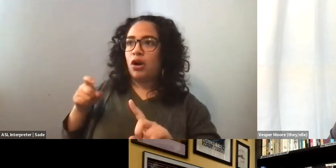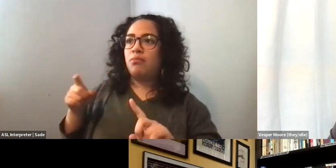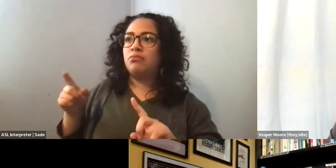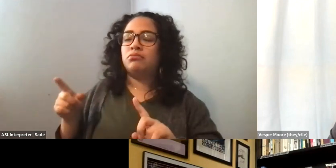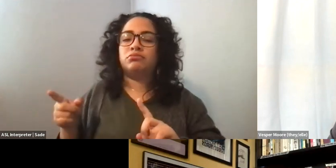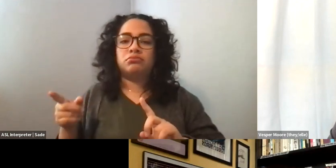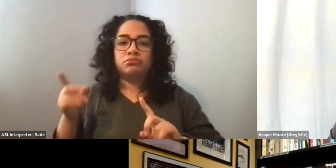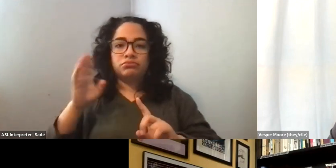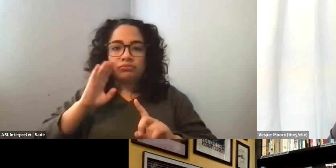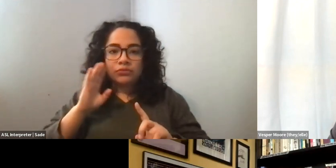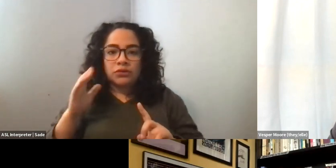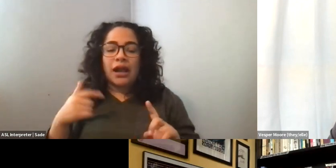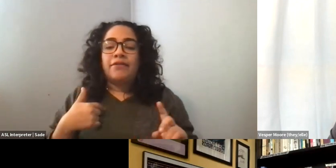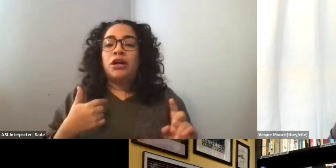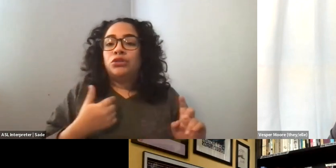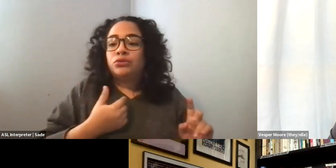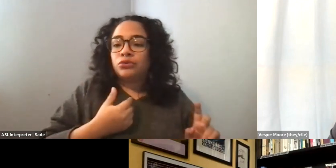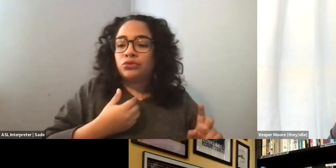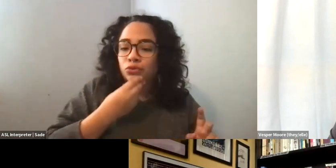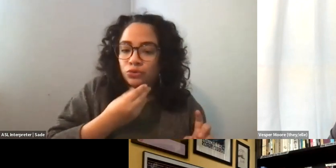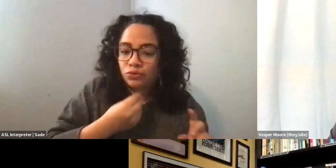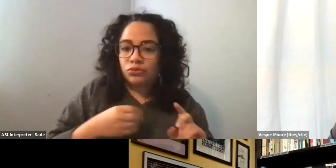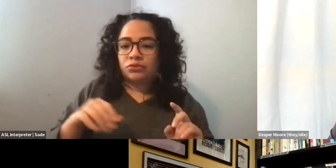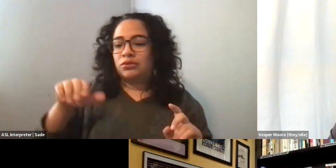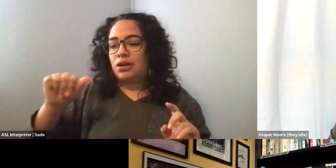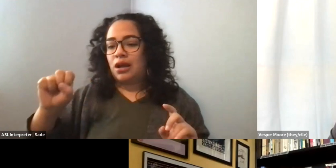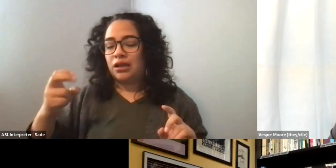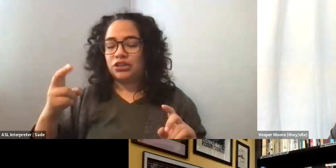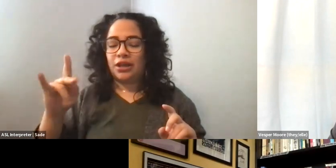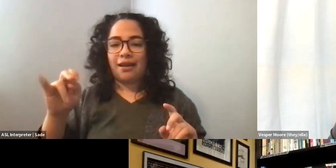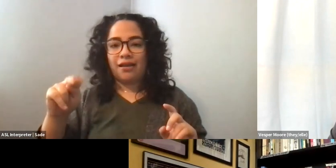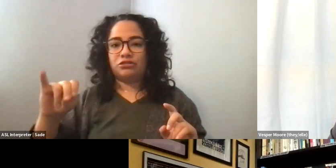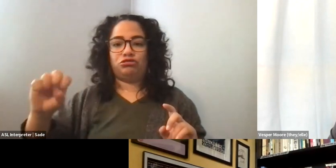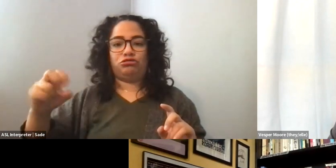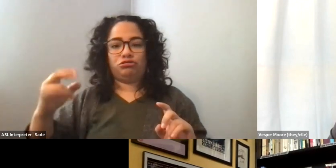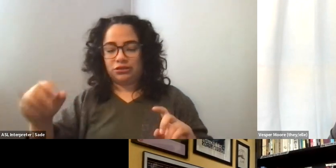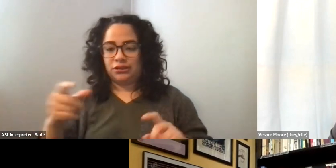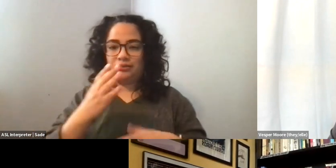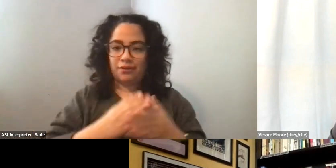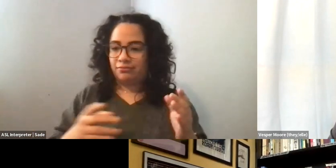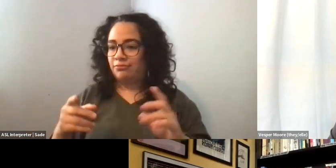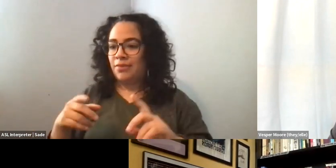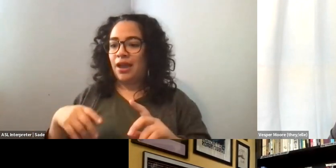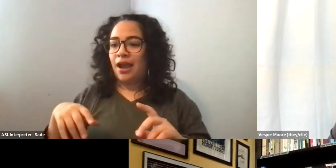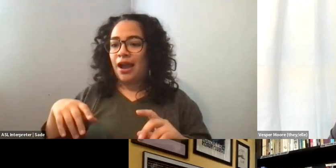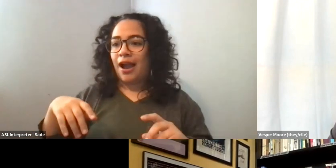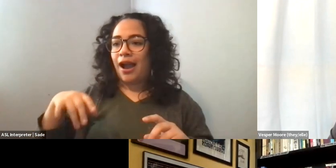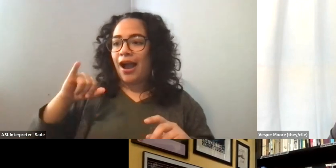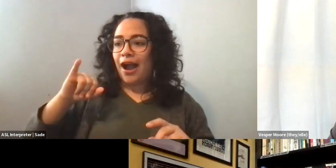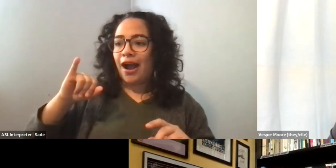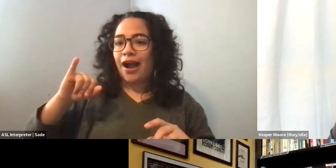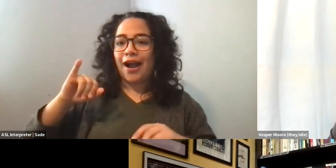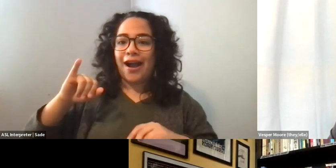had Jews on one side, Ashkenazi and Roman Yote Jews on one side, and Irish Catholic on the other, and that turned me